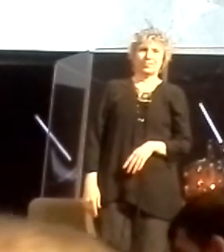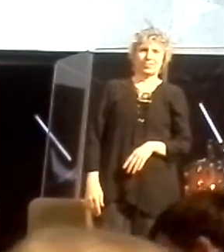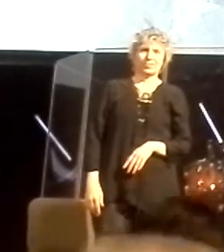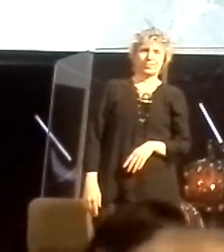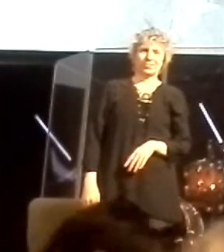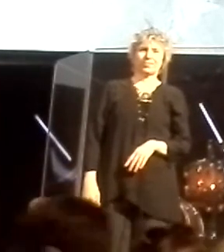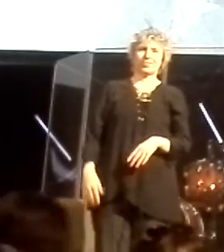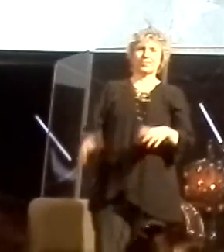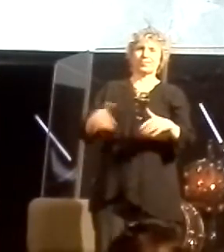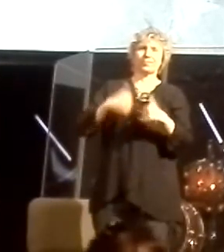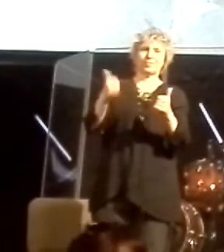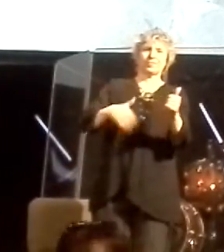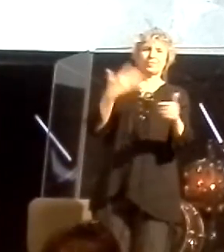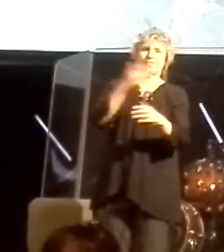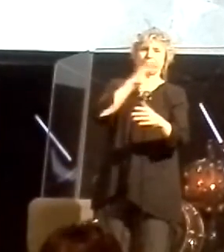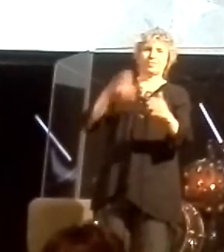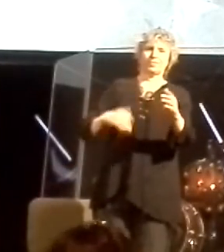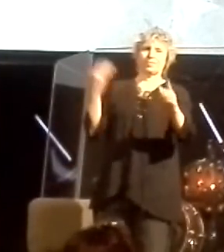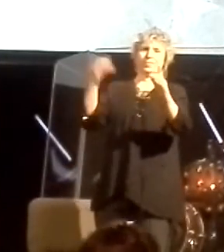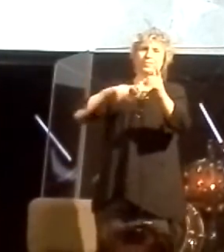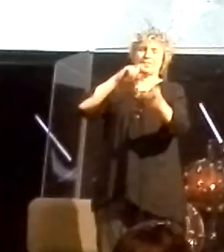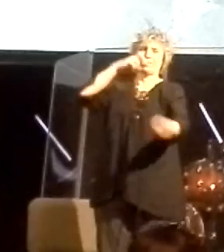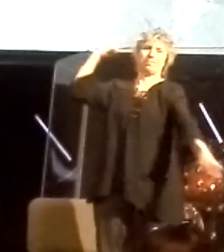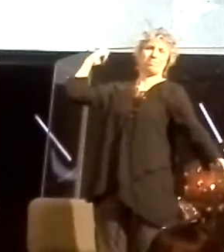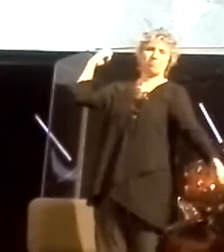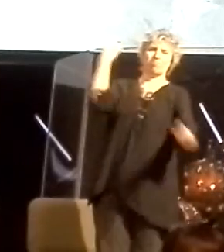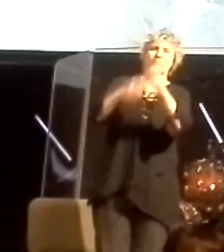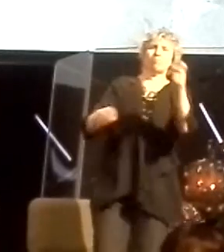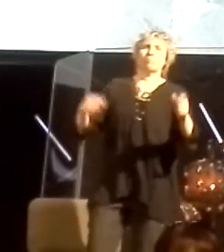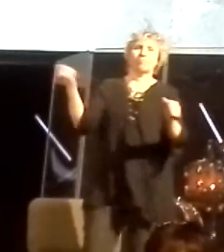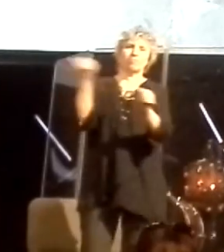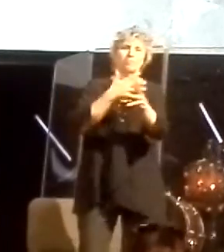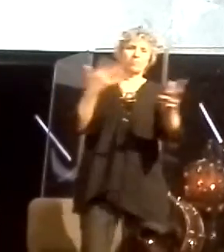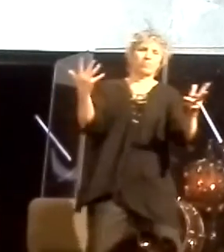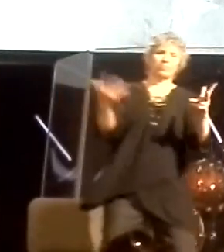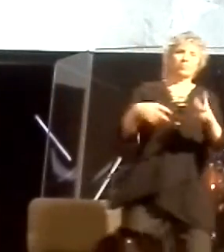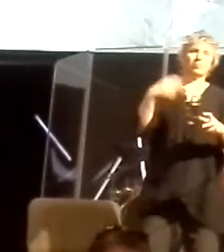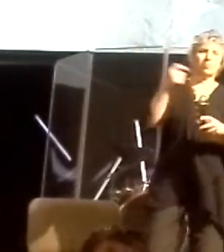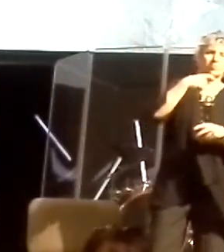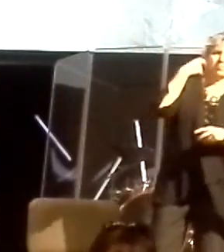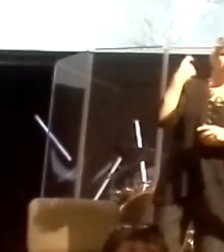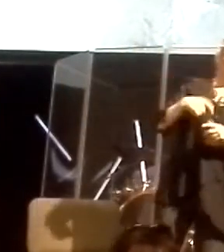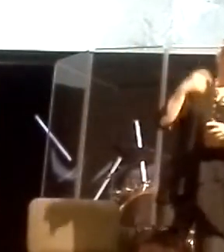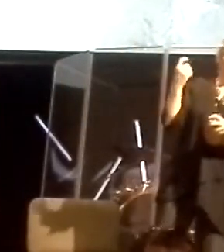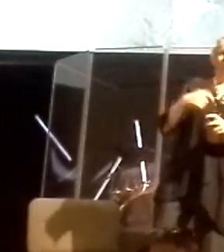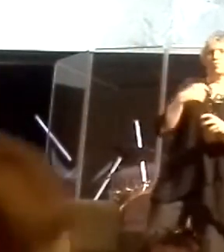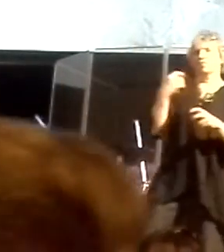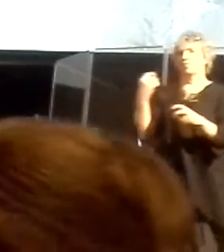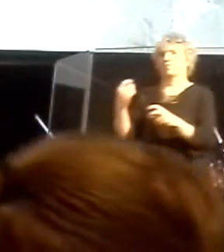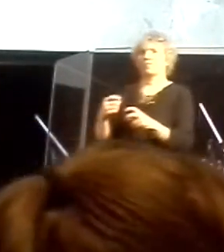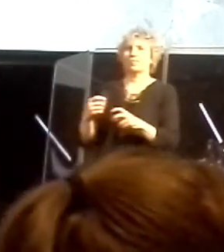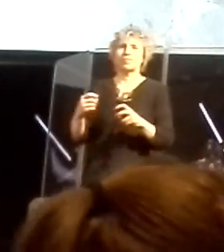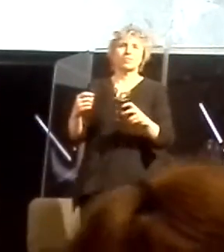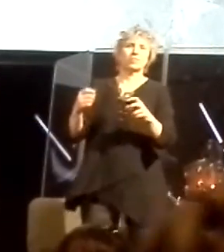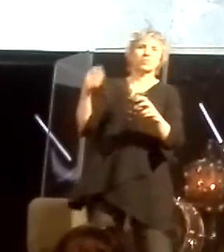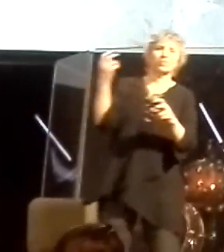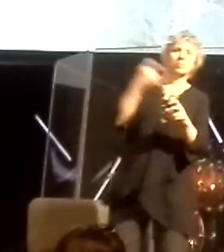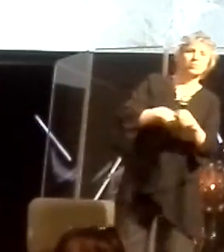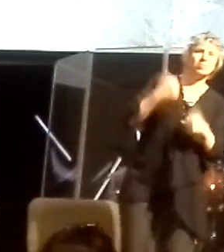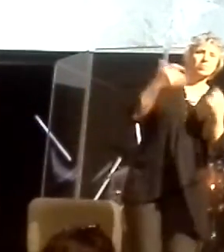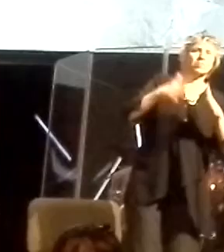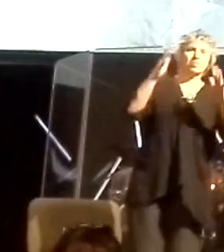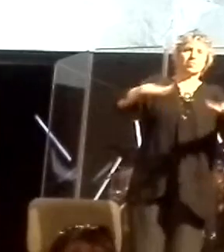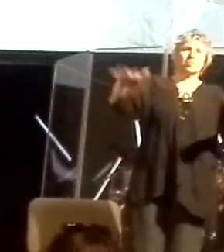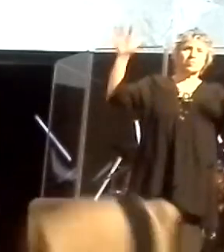Christ was hard, always fighting addiction, and I basically played God with having my own messed up intentions. The day I surrendered my addiction